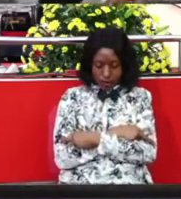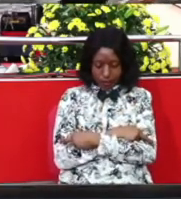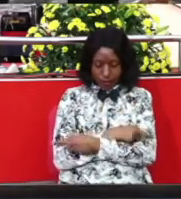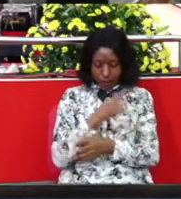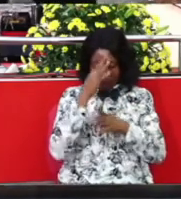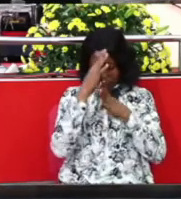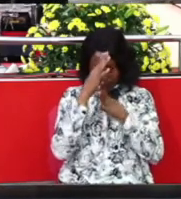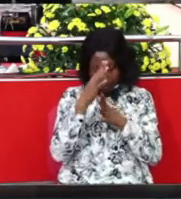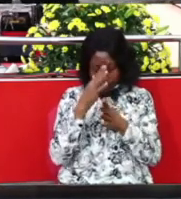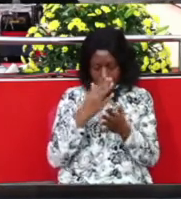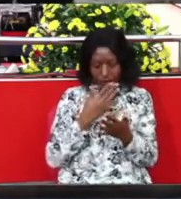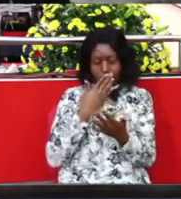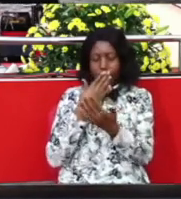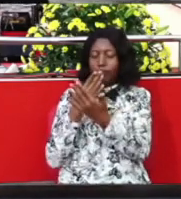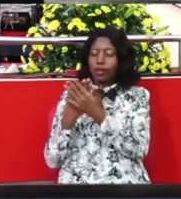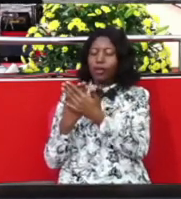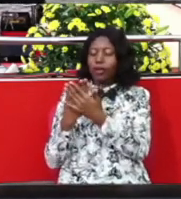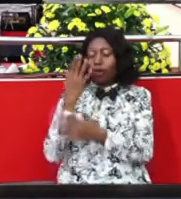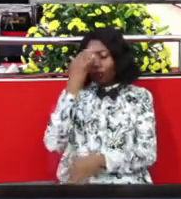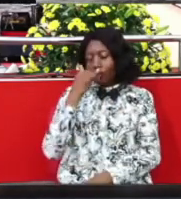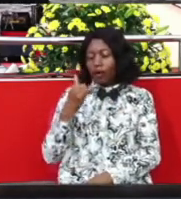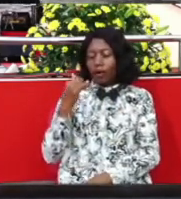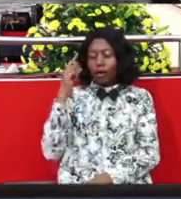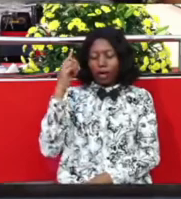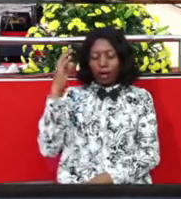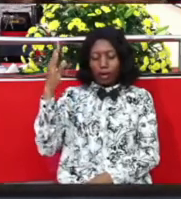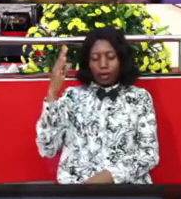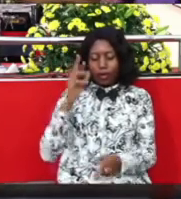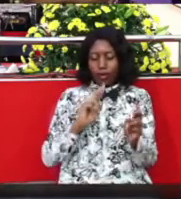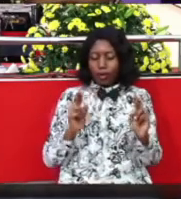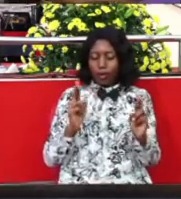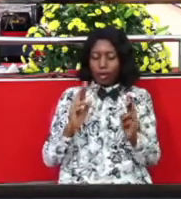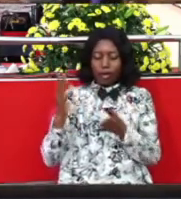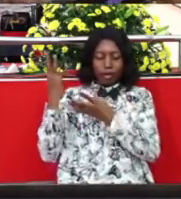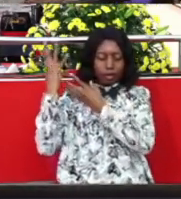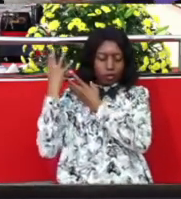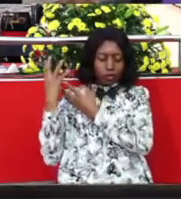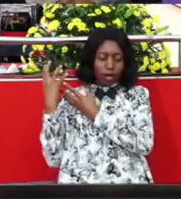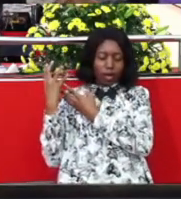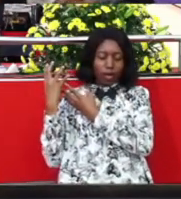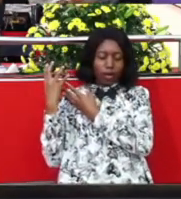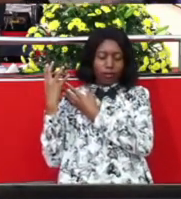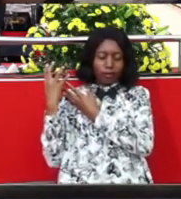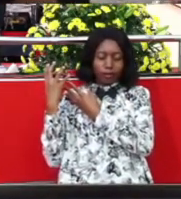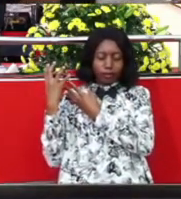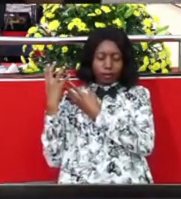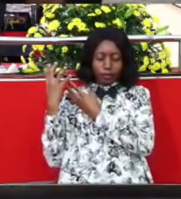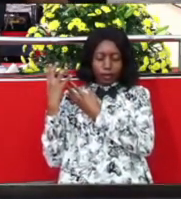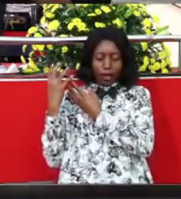so grateful you are willing to carry our burdens. Furahia tunashukuru kwamba unaweza unatuahidi kutubebea mizigo yetu. And we bring them at the cross.